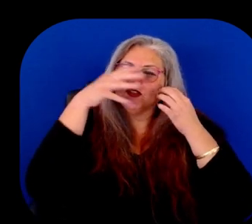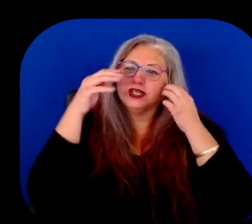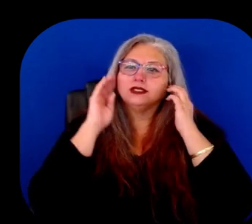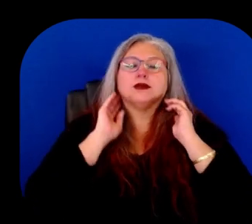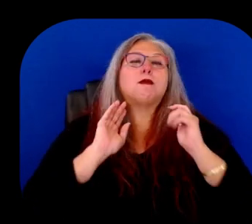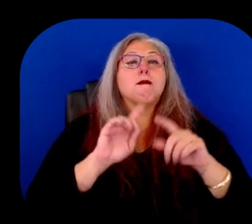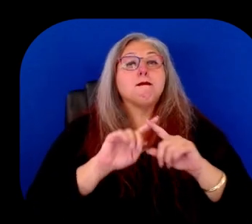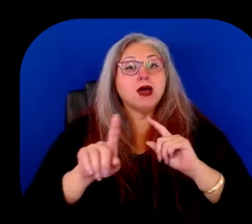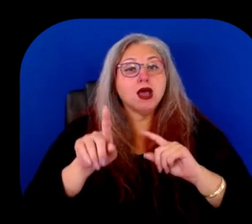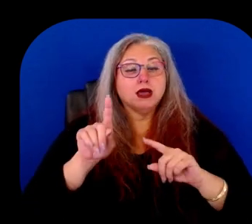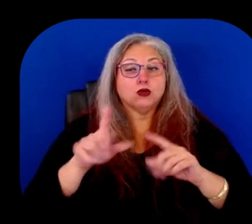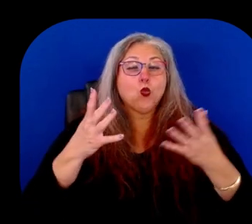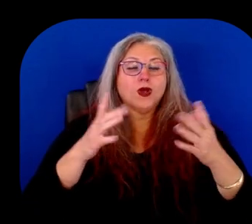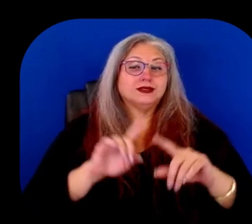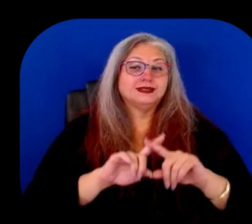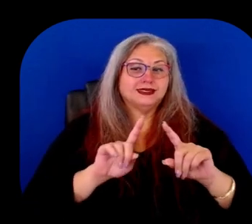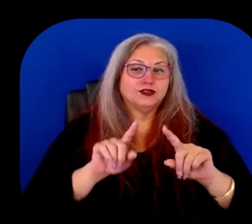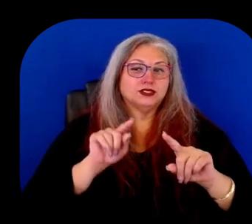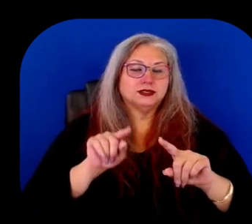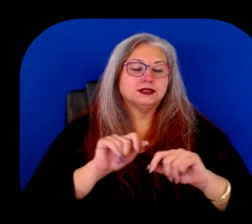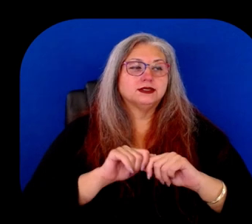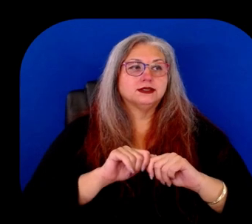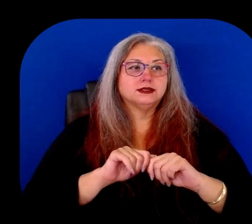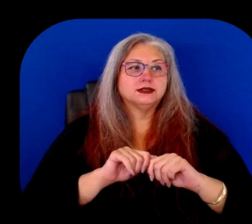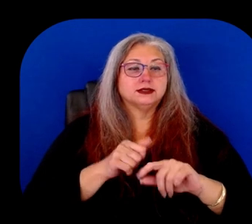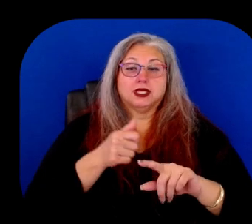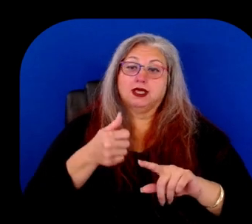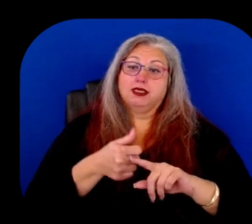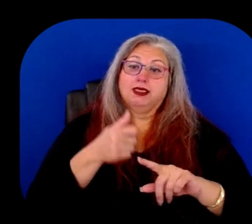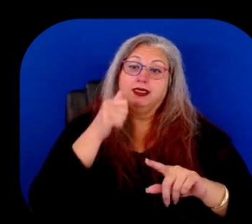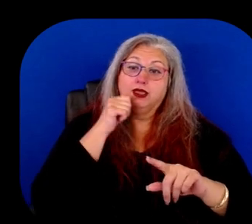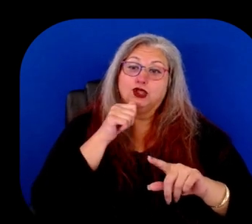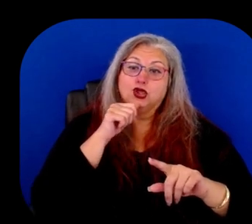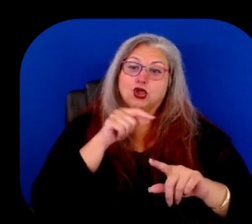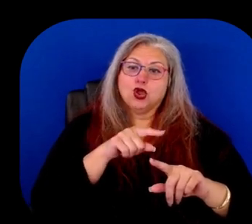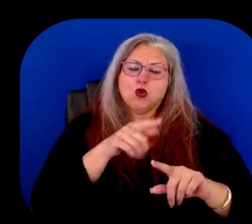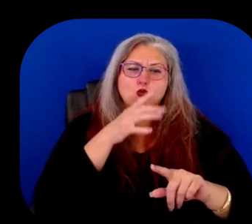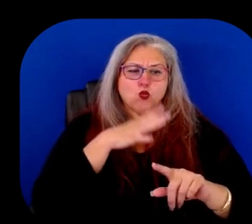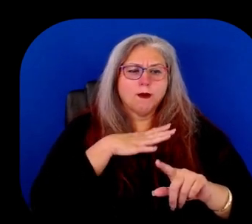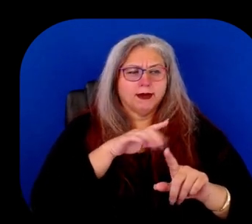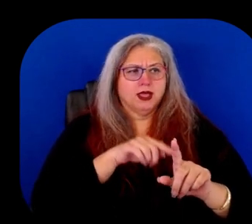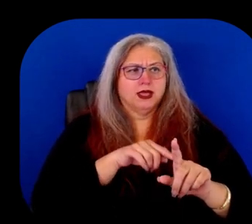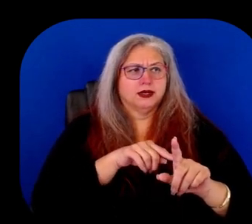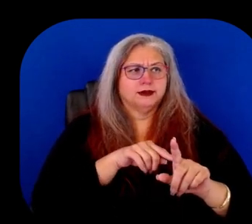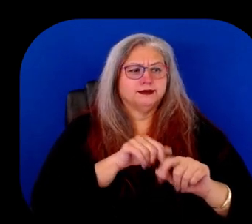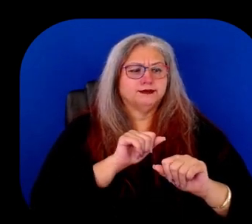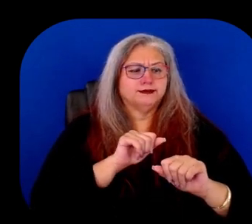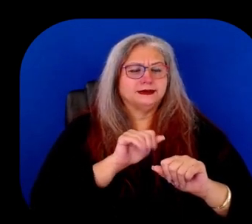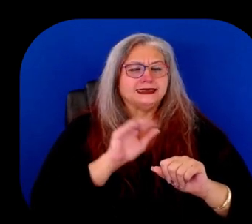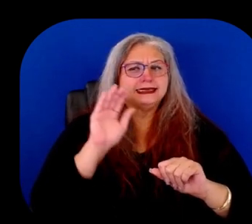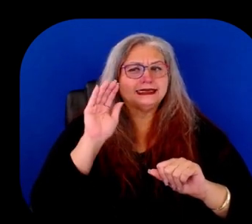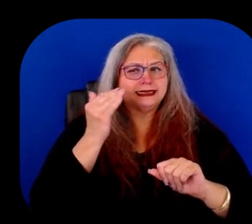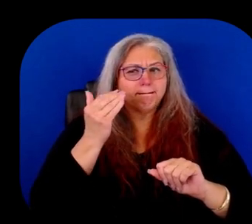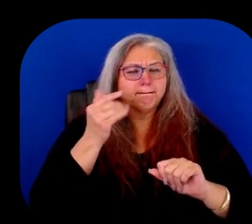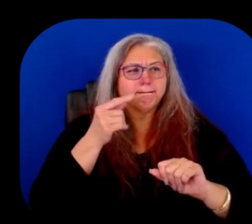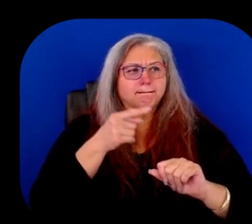it's the difference here is that she is a woman who seems